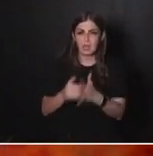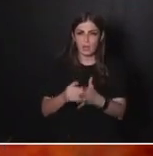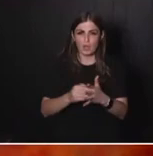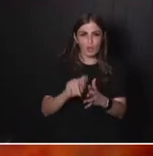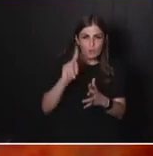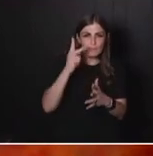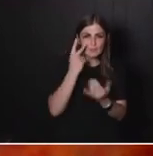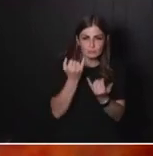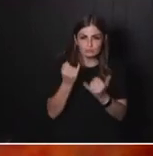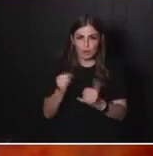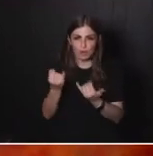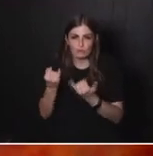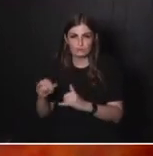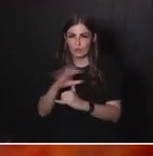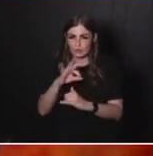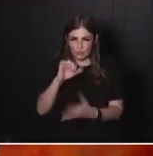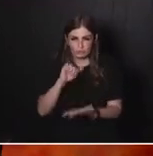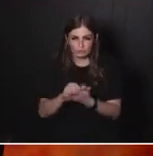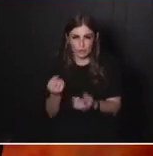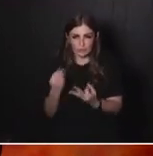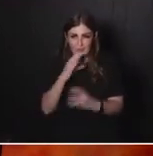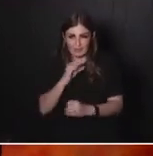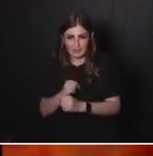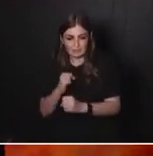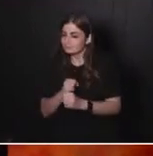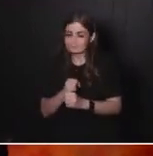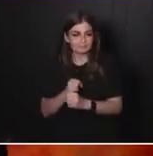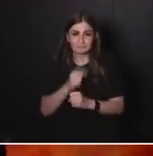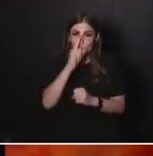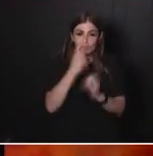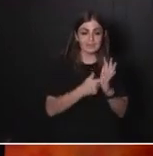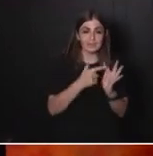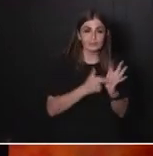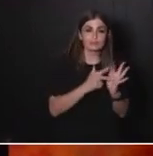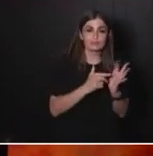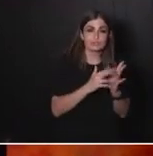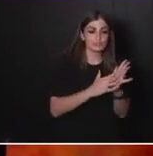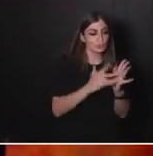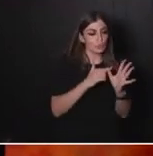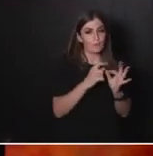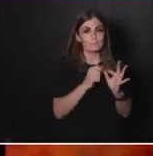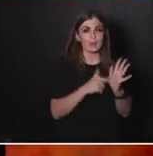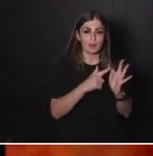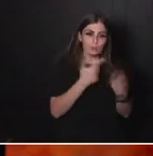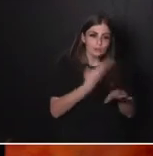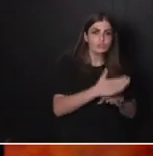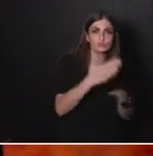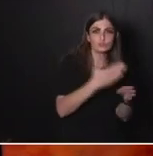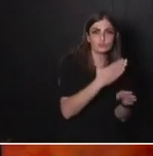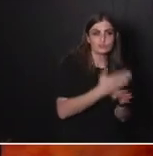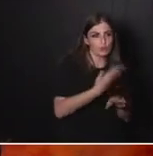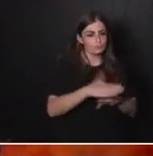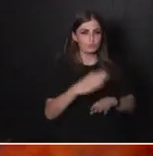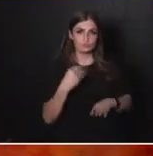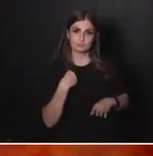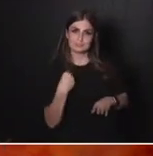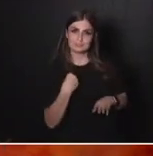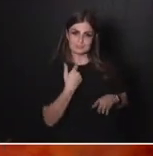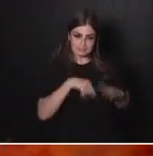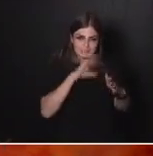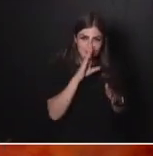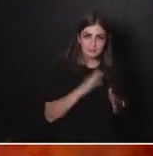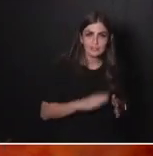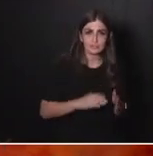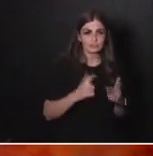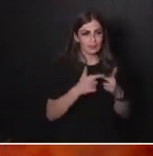country ungovernable. We can carve out a renewable energy future with new jobs and new businesses. Every